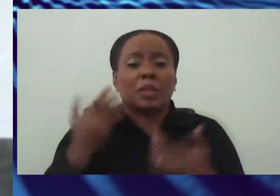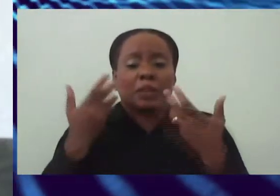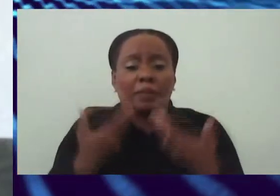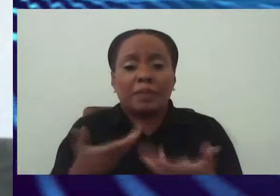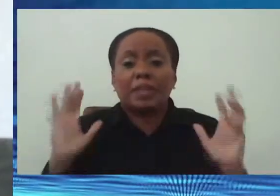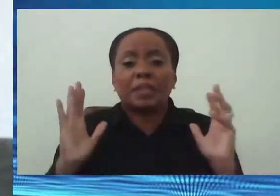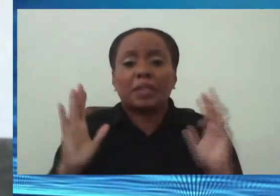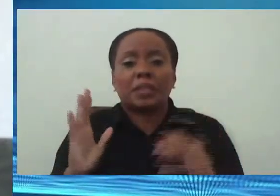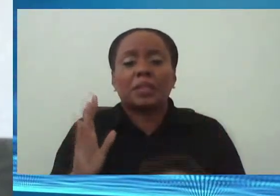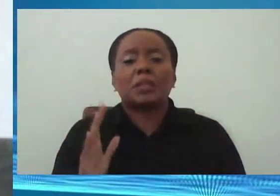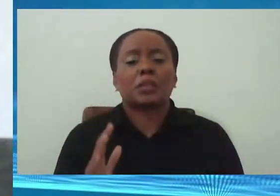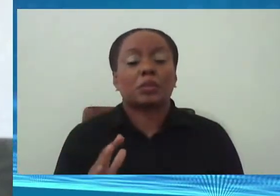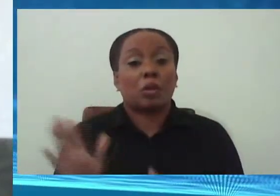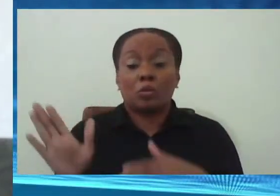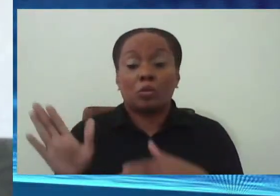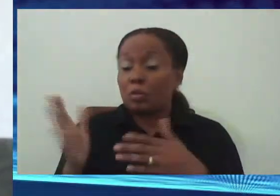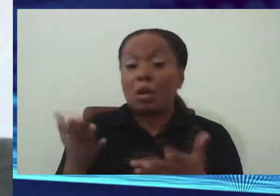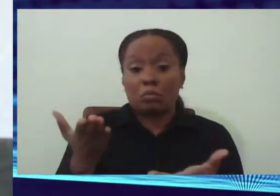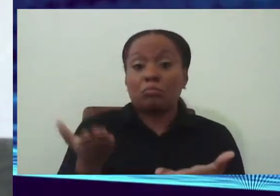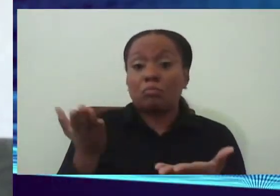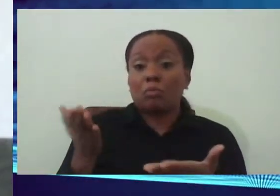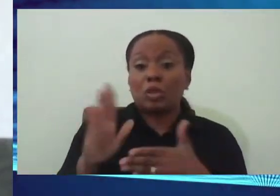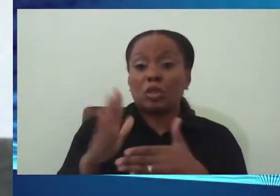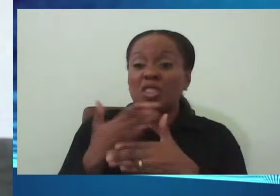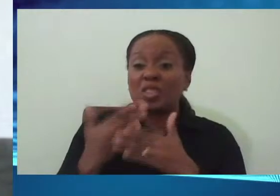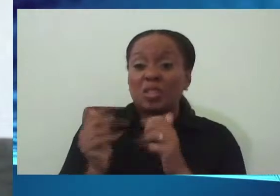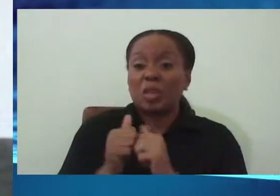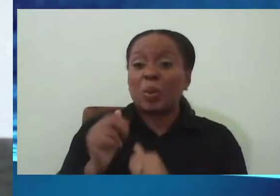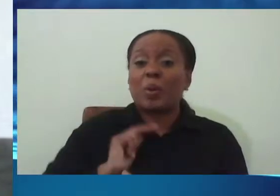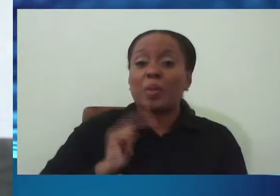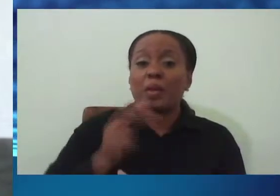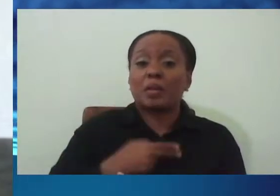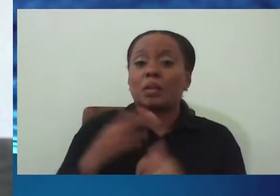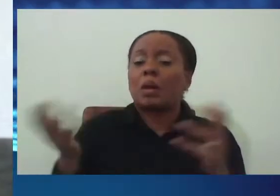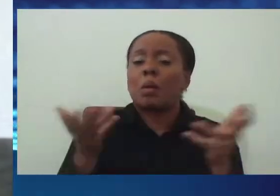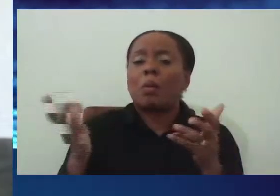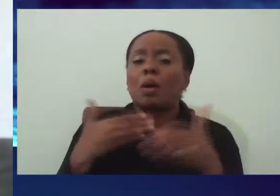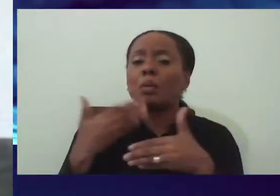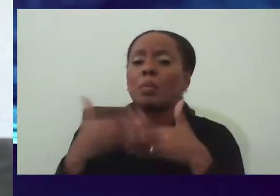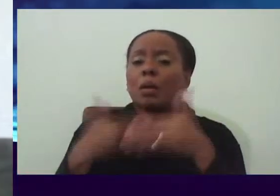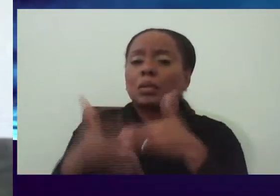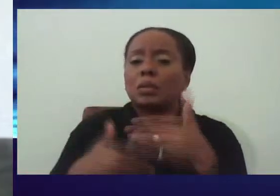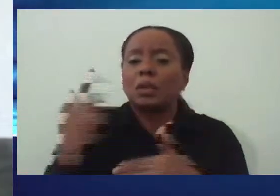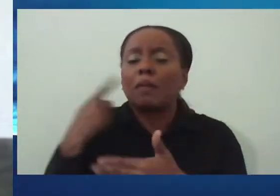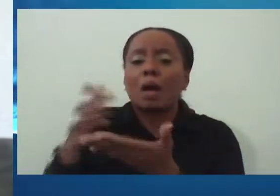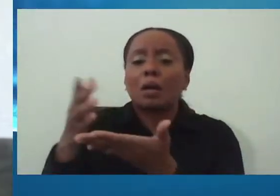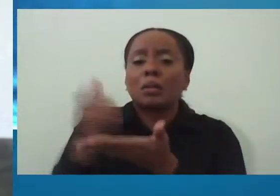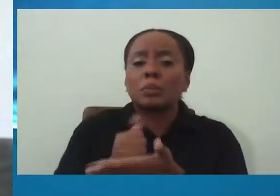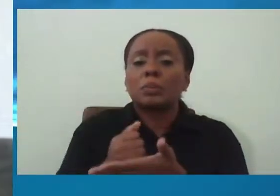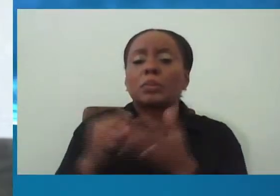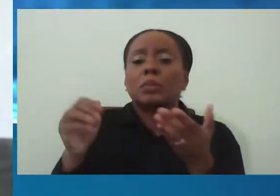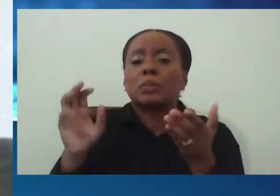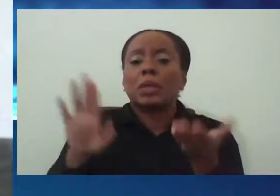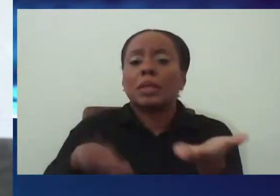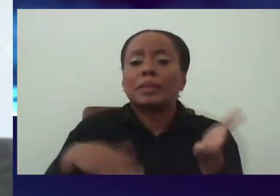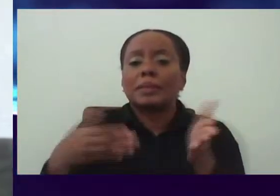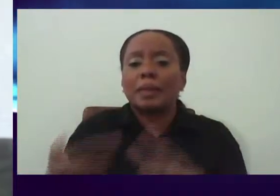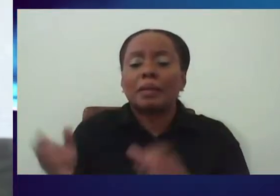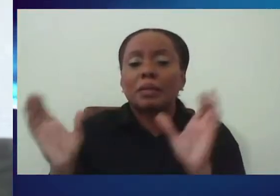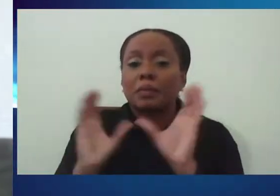us and other people in that situation, what is the process? What is the best that can be done?